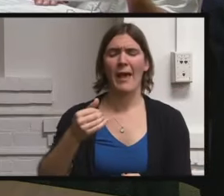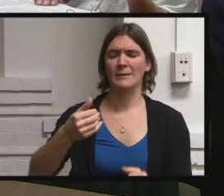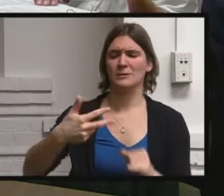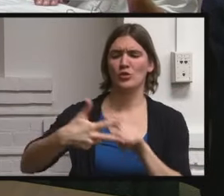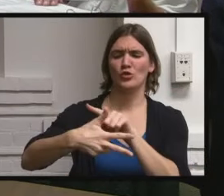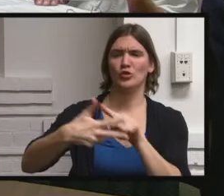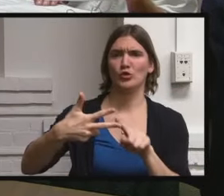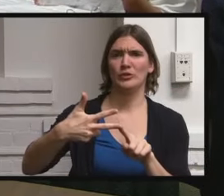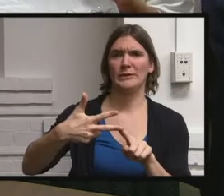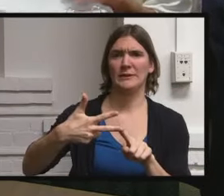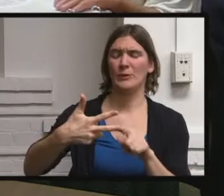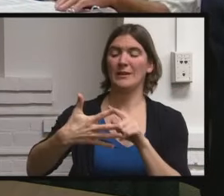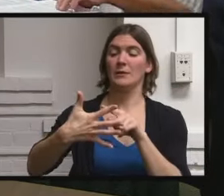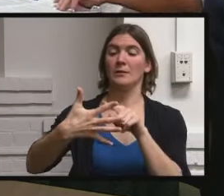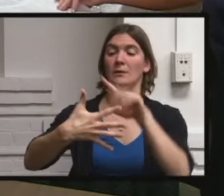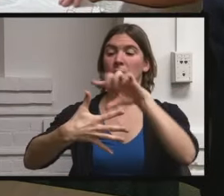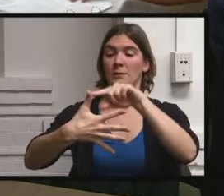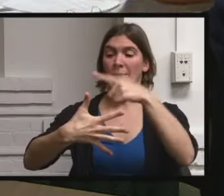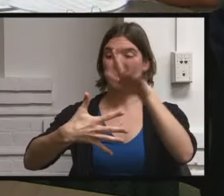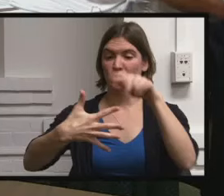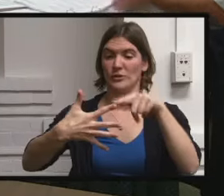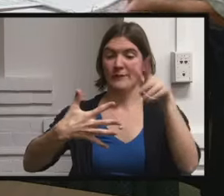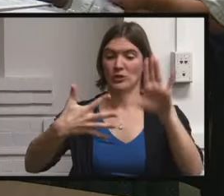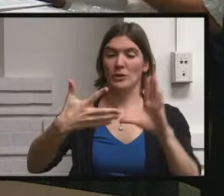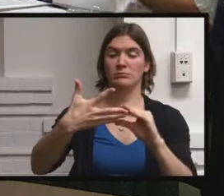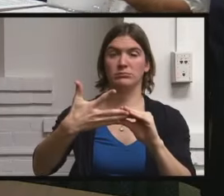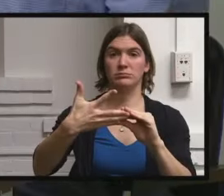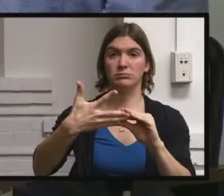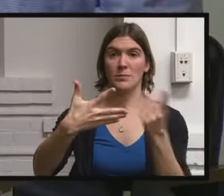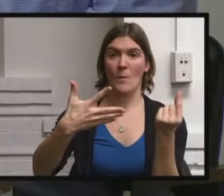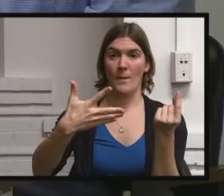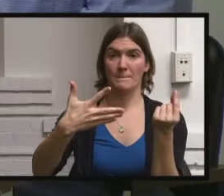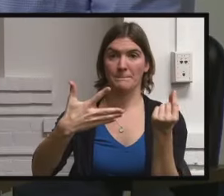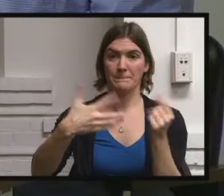three actions together. Sure. Thank you. Sure.